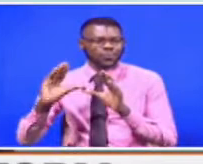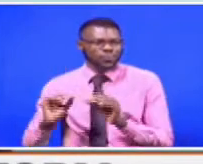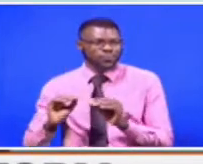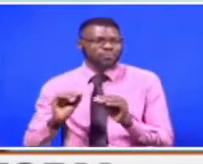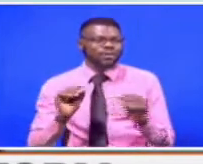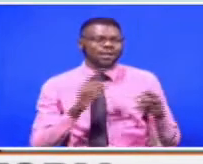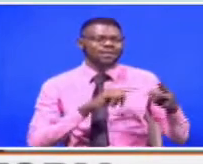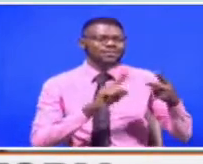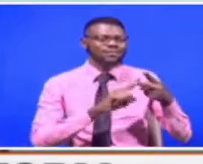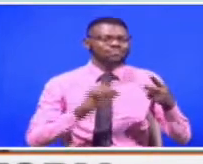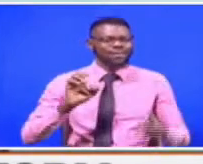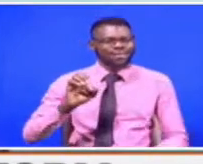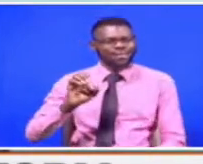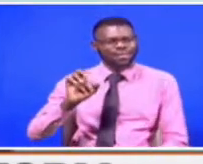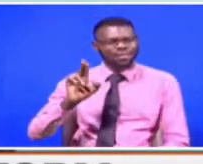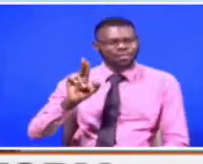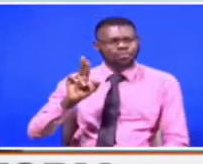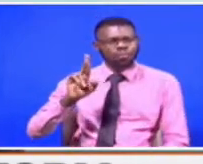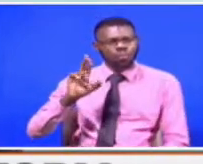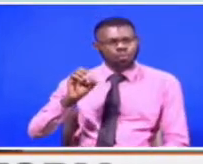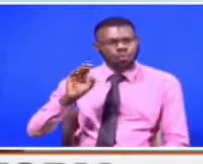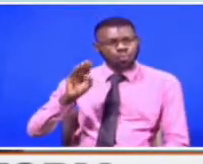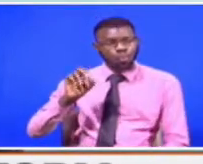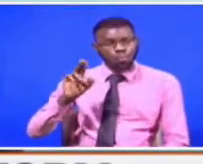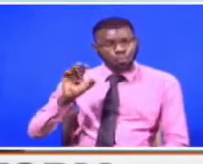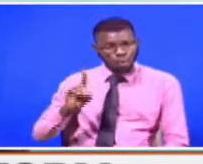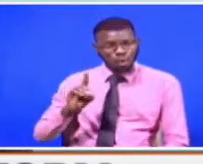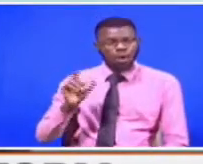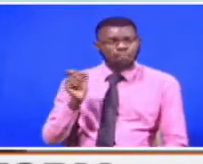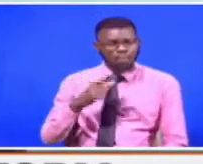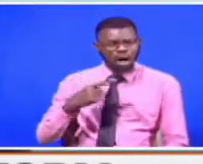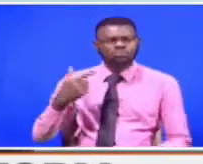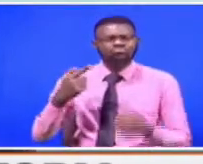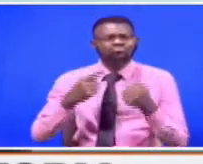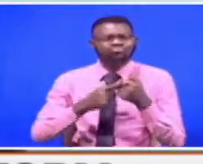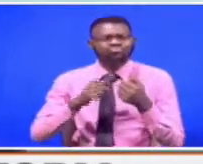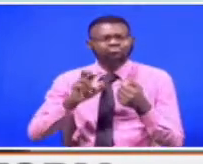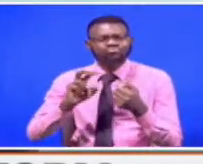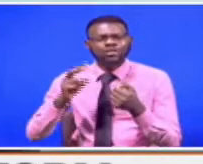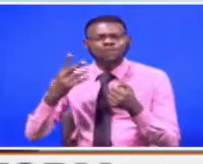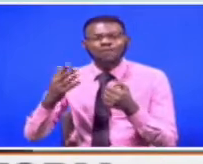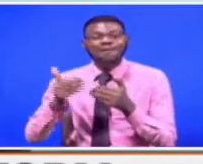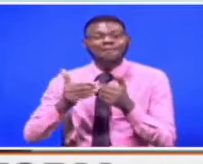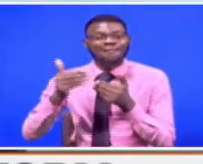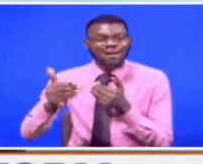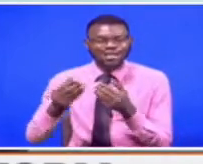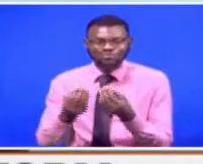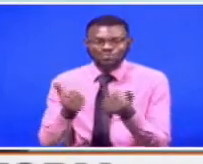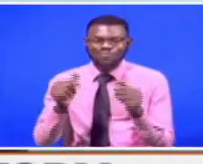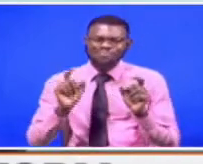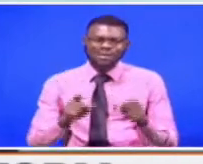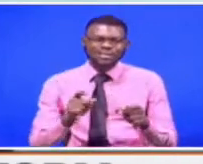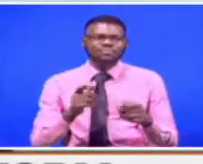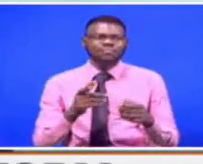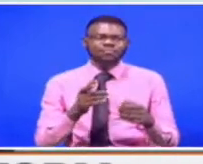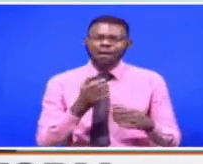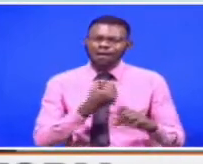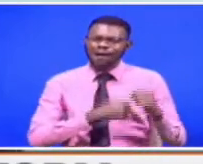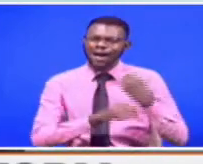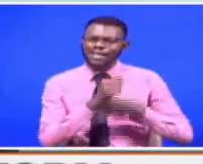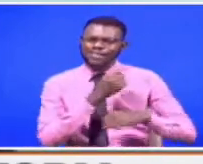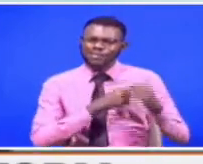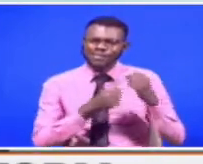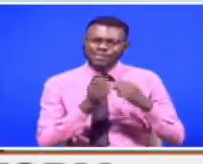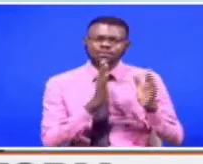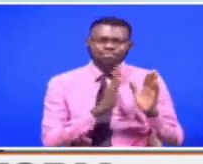a euro bond that is due in June of 2024. So we expect all this activity to be geared